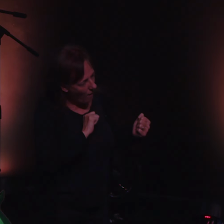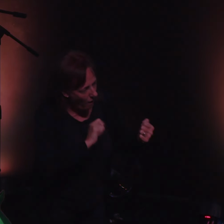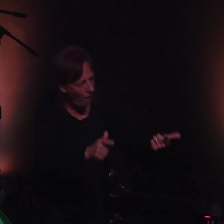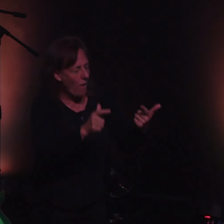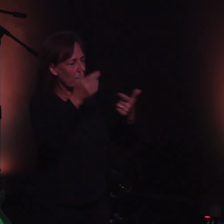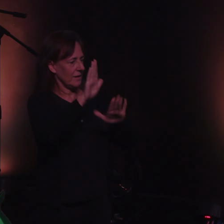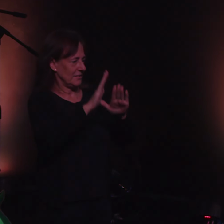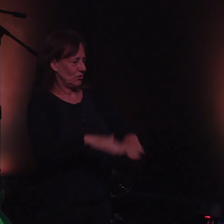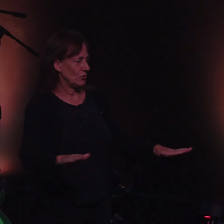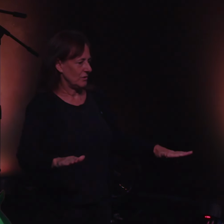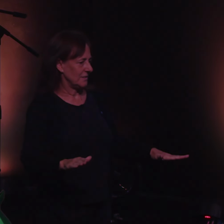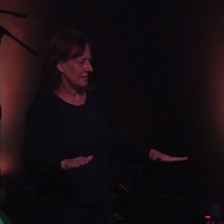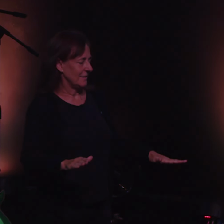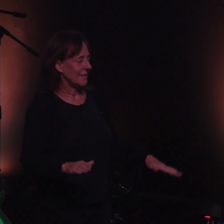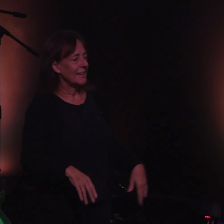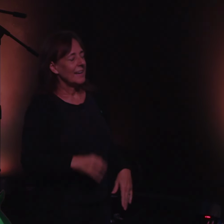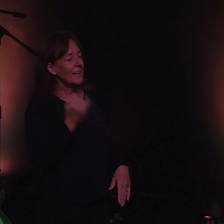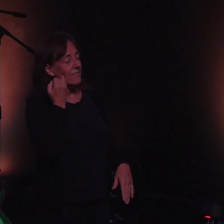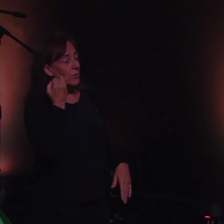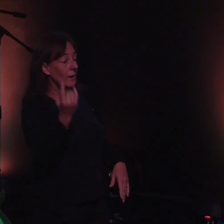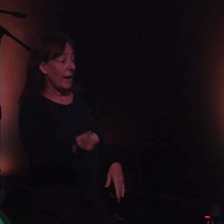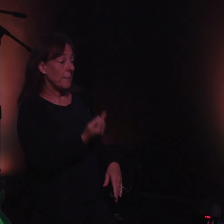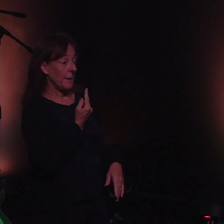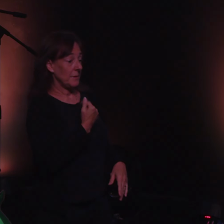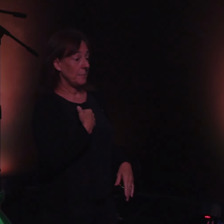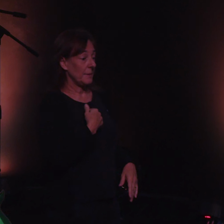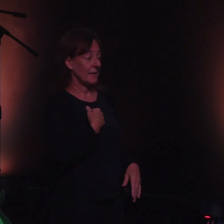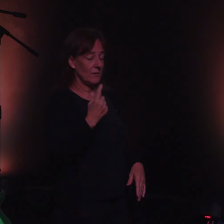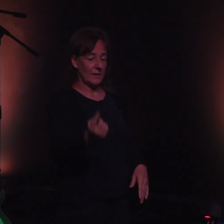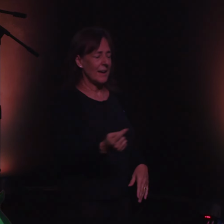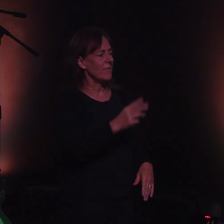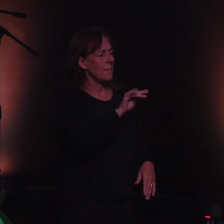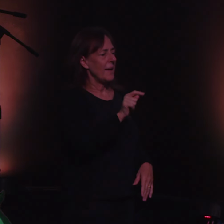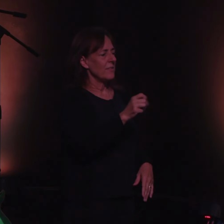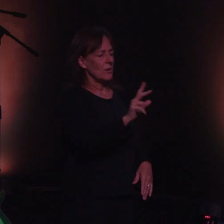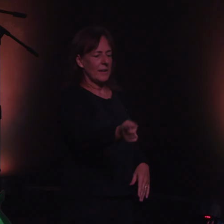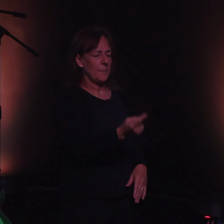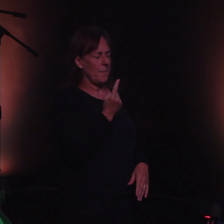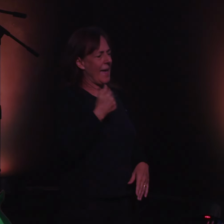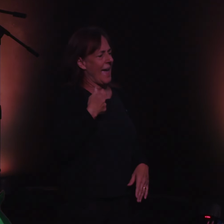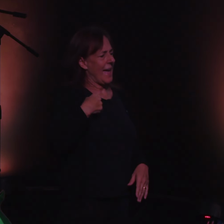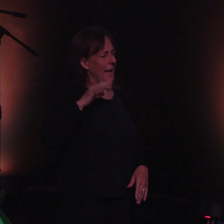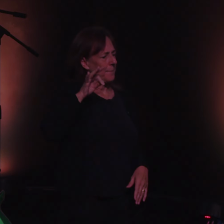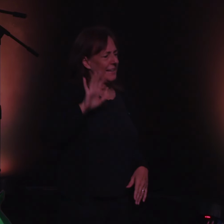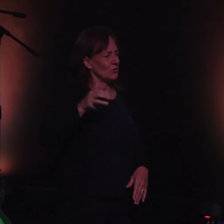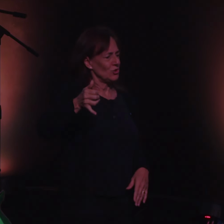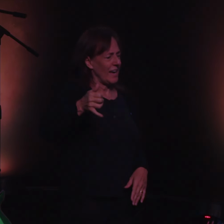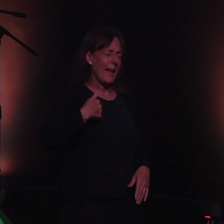kids. Imagine if you came up to me, here, I'll wrap up here pretty quick. Imagine if you came up to me and was like, hey, Pastor Jay, I love you. I